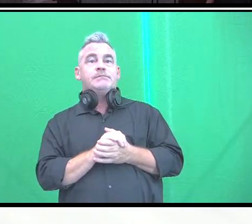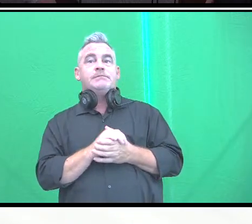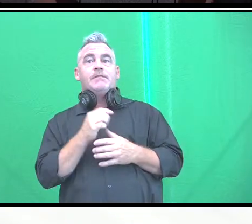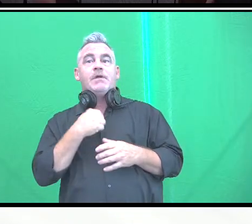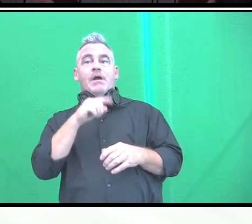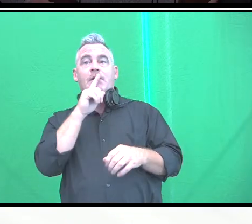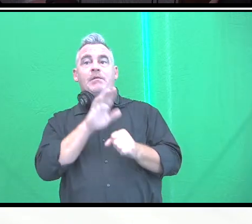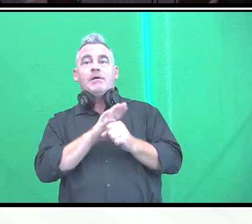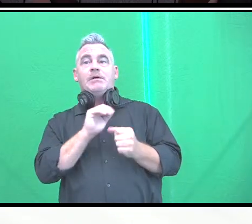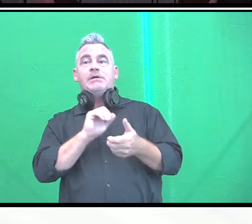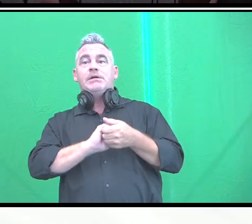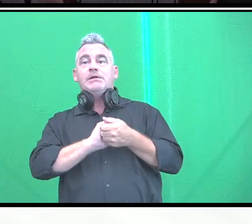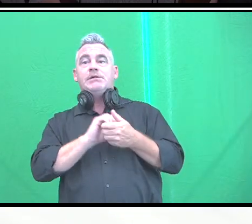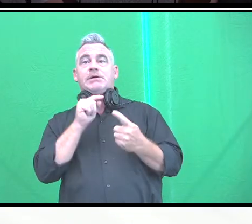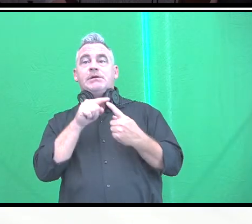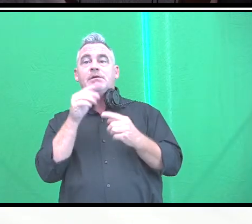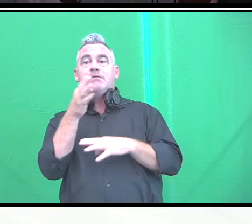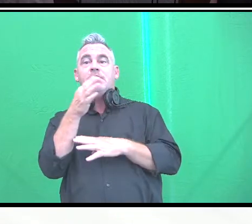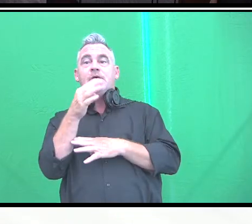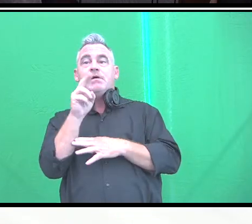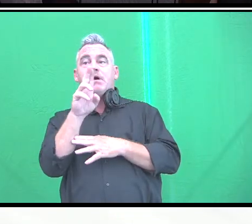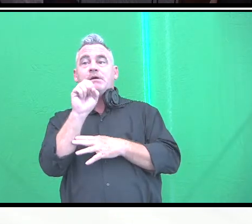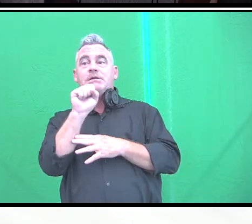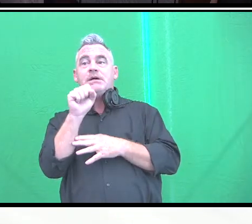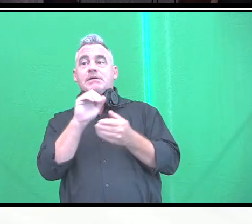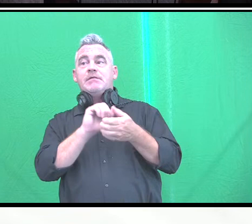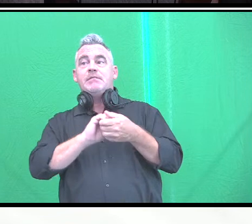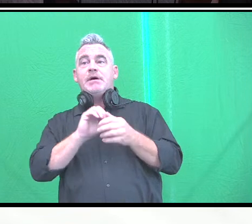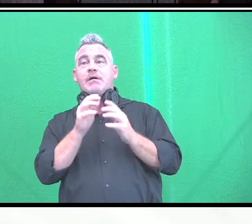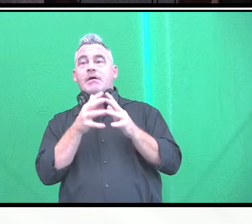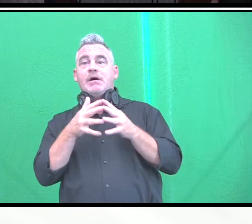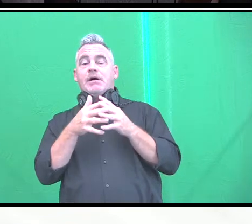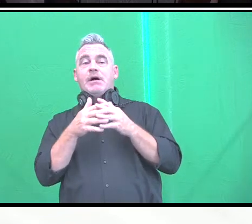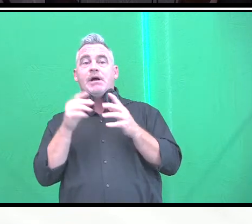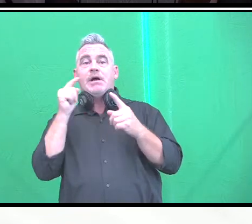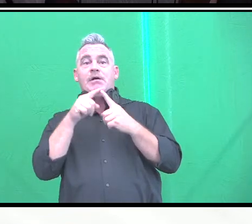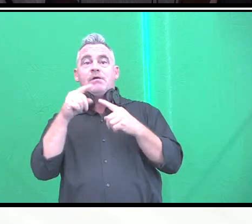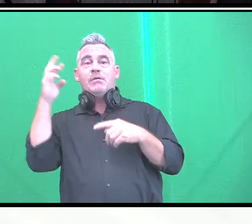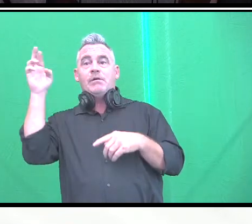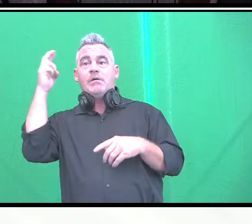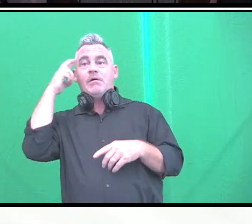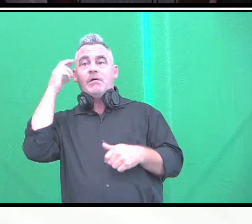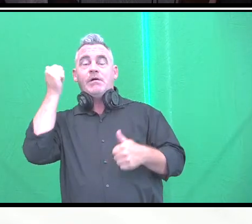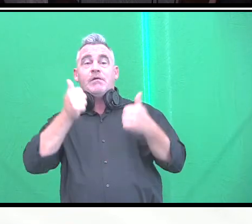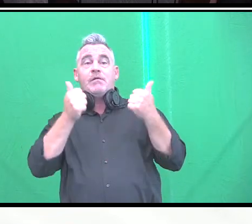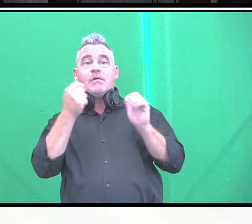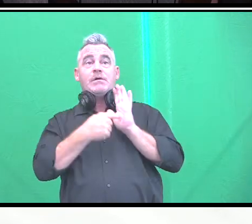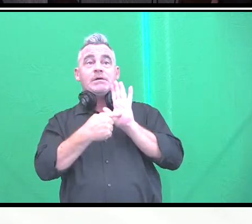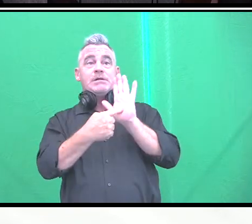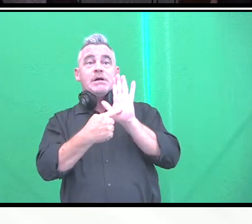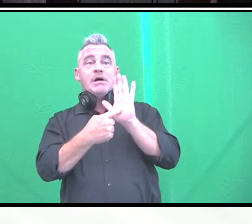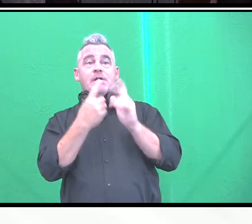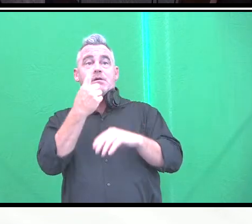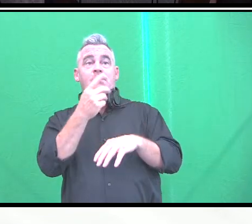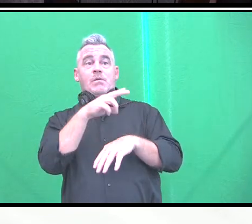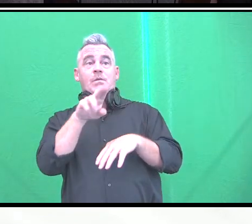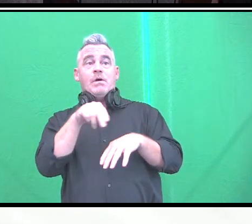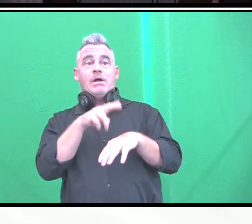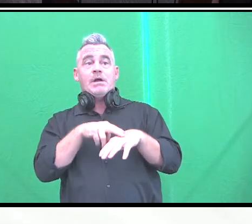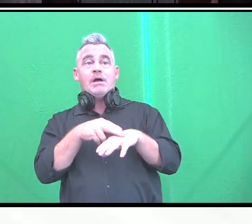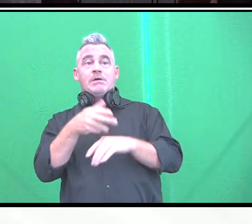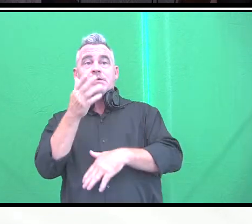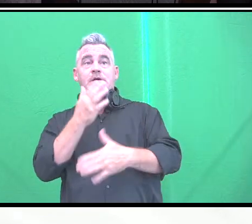pledge allegiance to the flag of the United States of America and to the republic for which it stands,